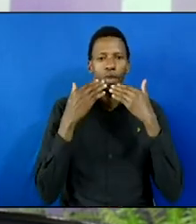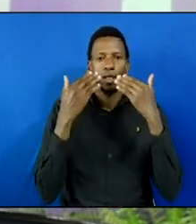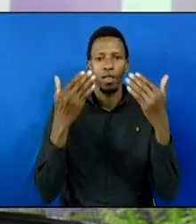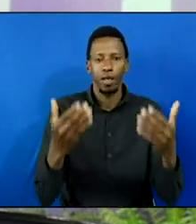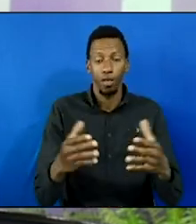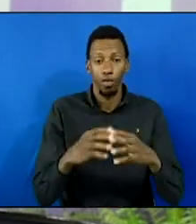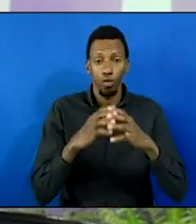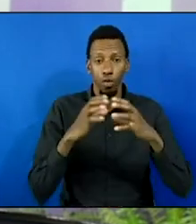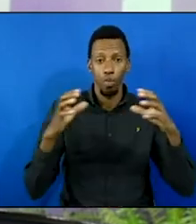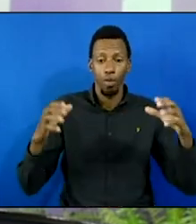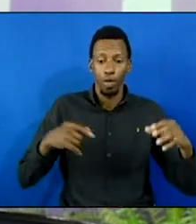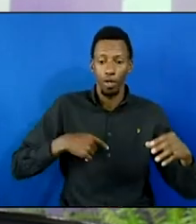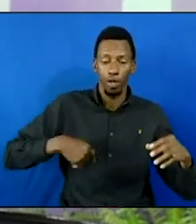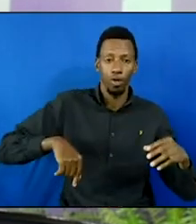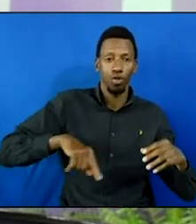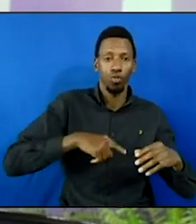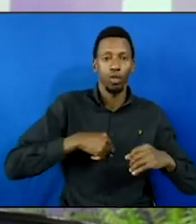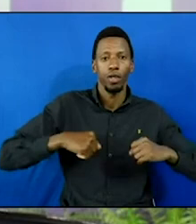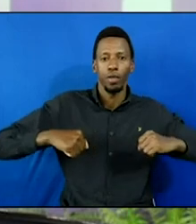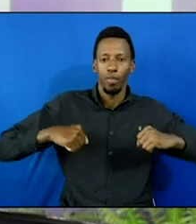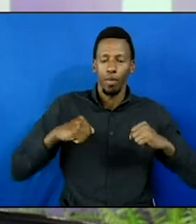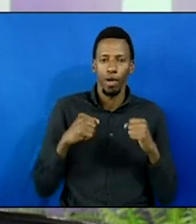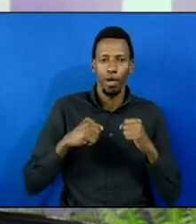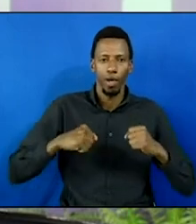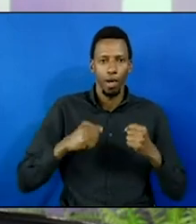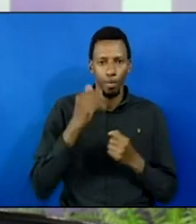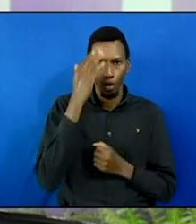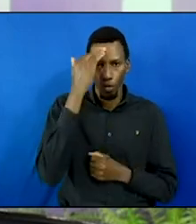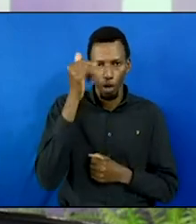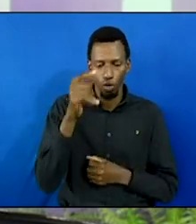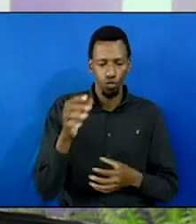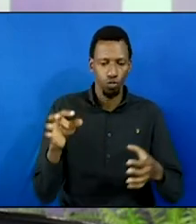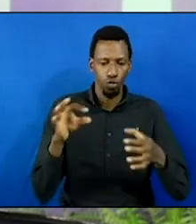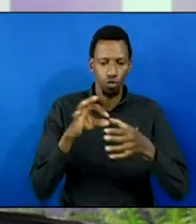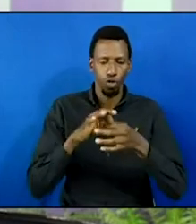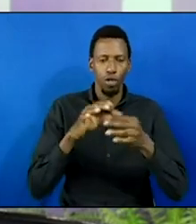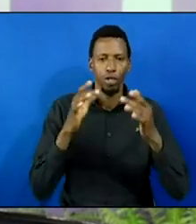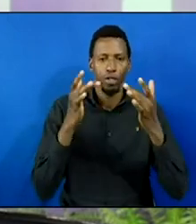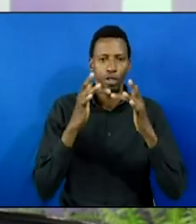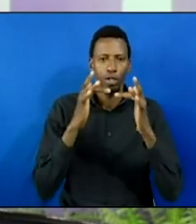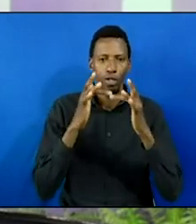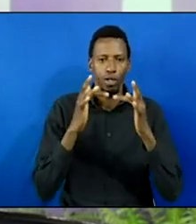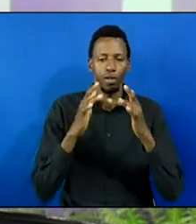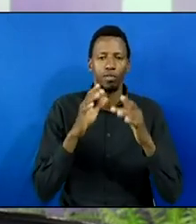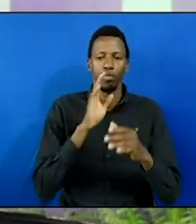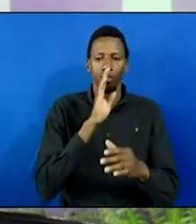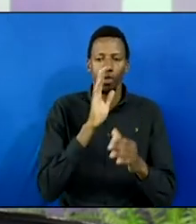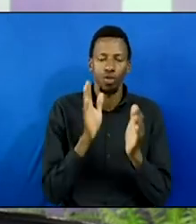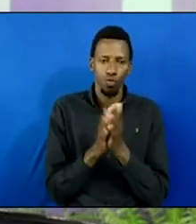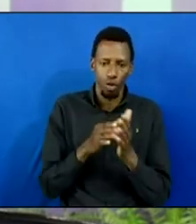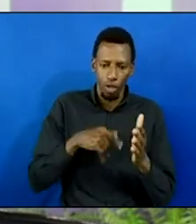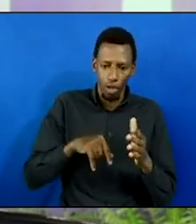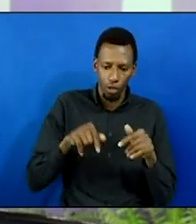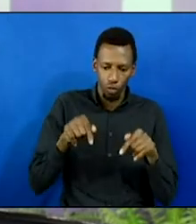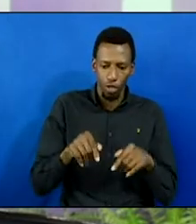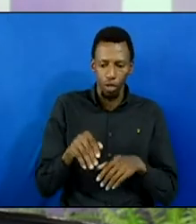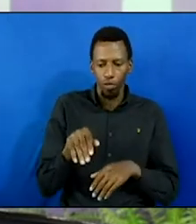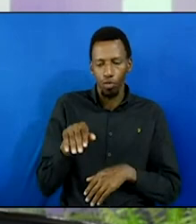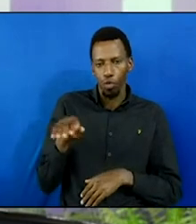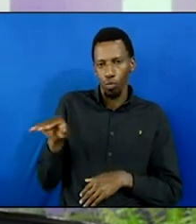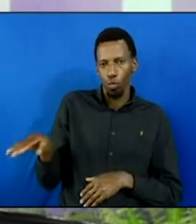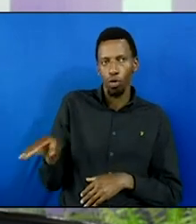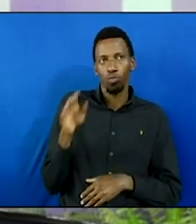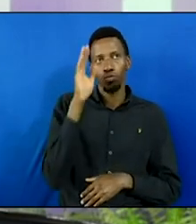very much. We are happy that you are logged in to be blessed with us this particular morning or this afternoon or evening, depending